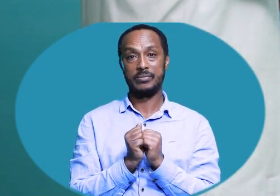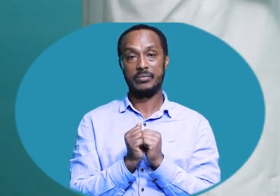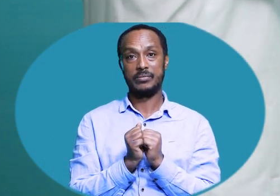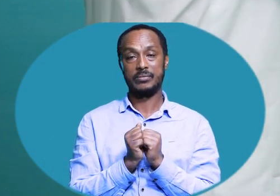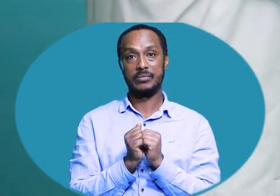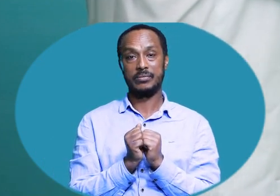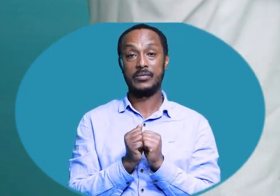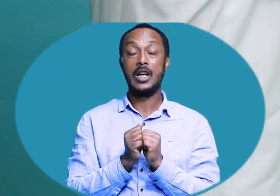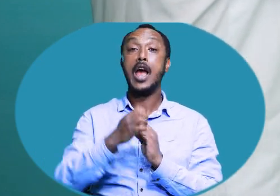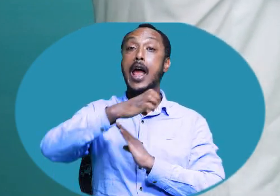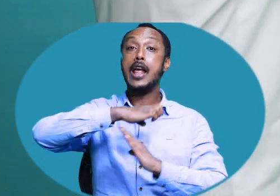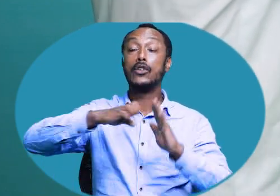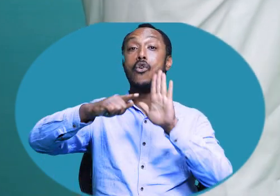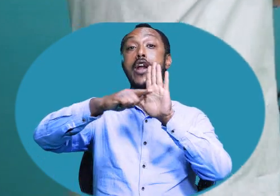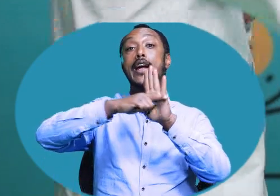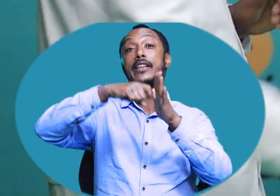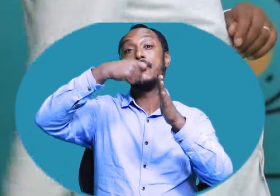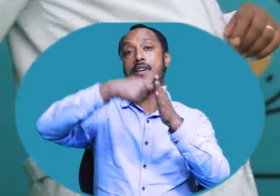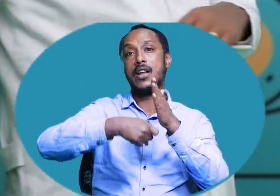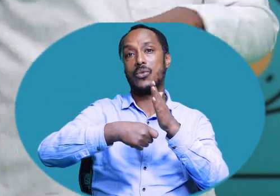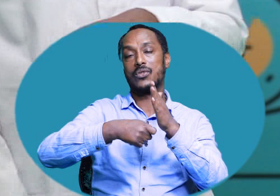electronegative values.